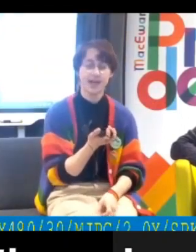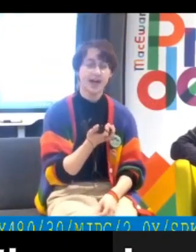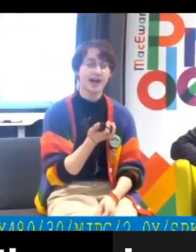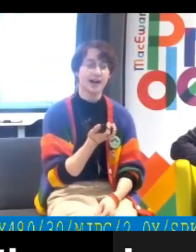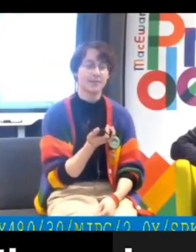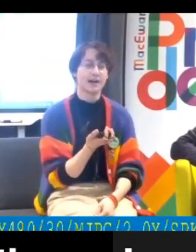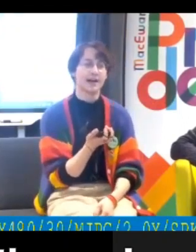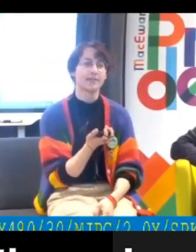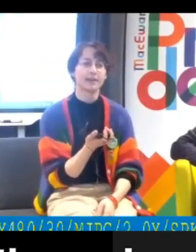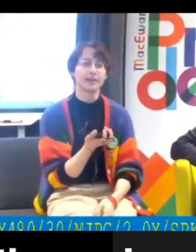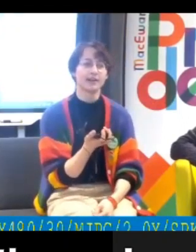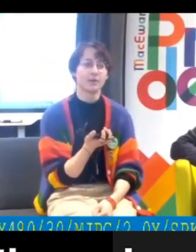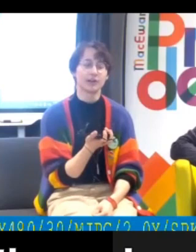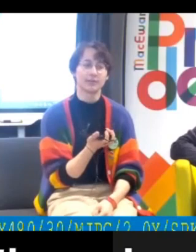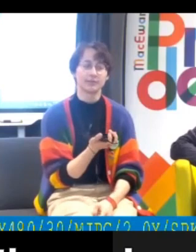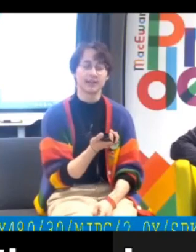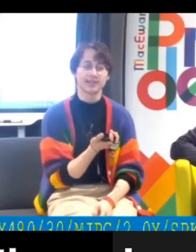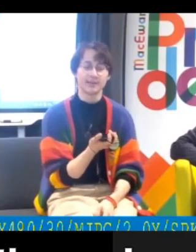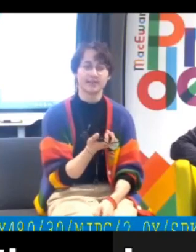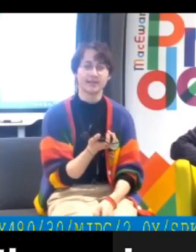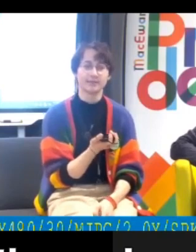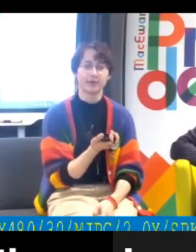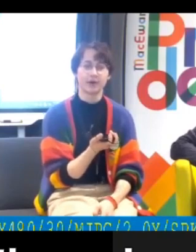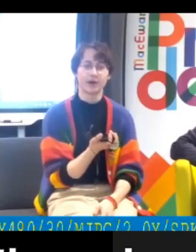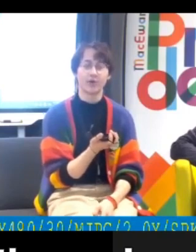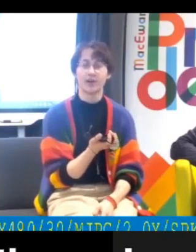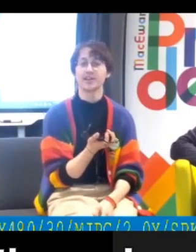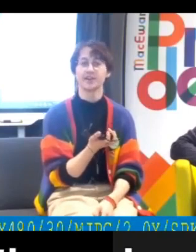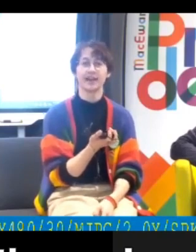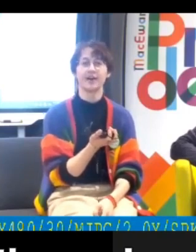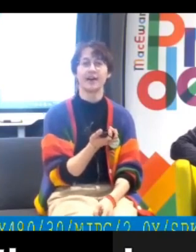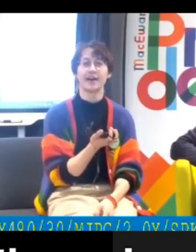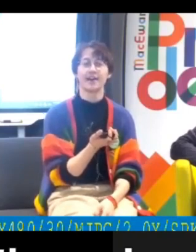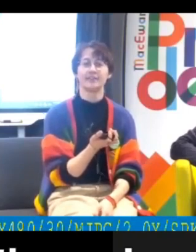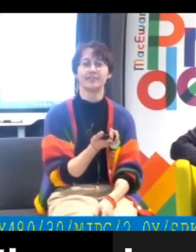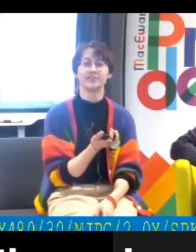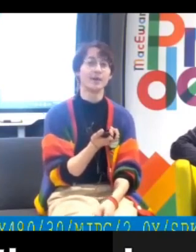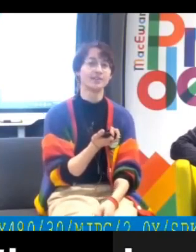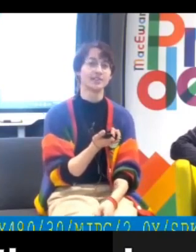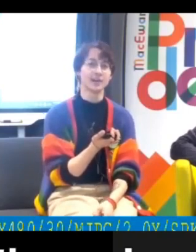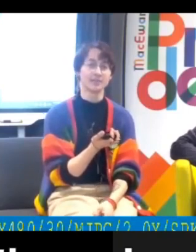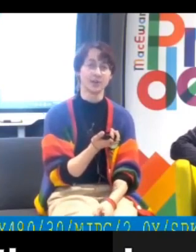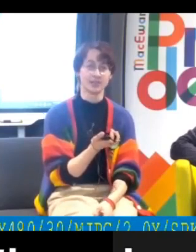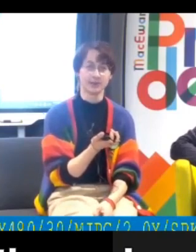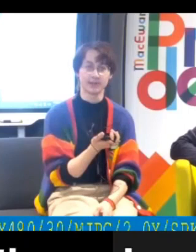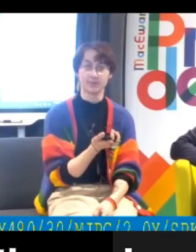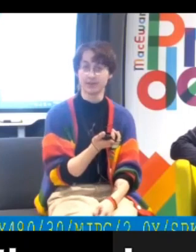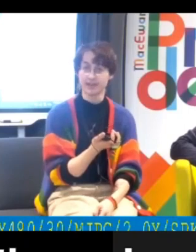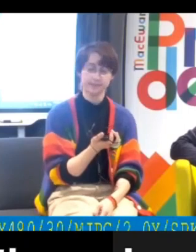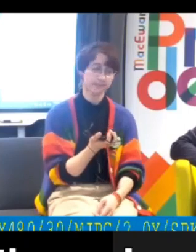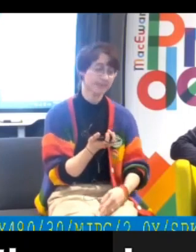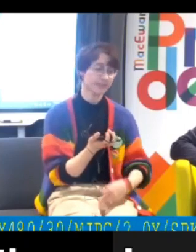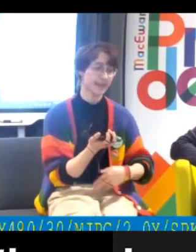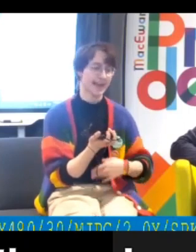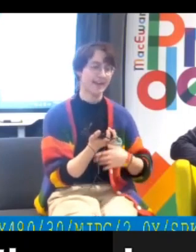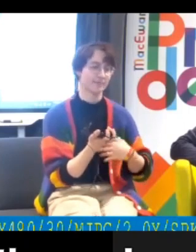student. I've been working with the Pride Center of Edmonton for going on a year now, and I've loved it so much, and it's taught me so much about the